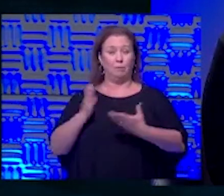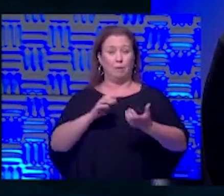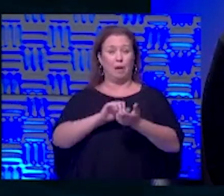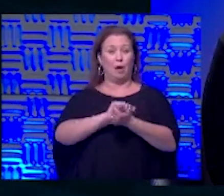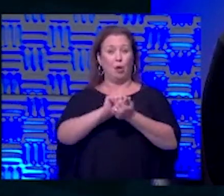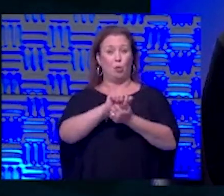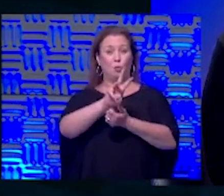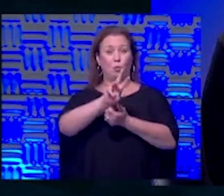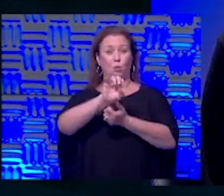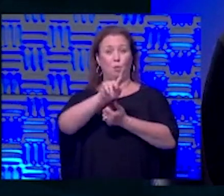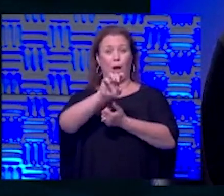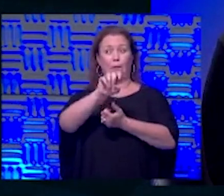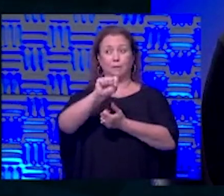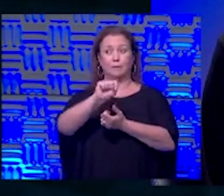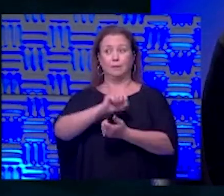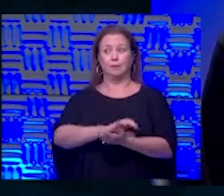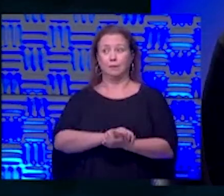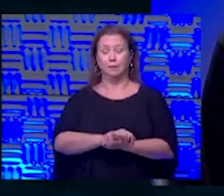wipes? Yeah.